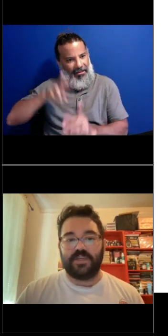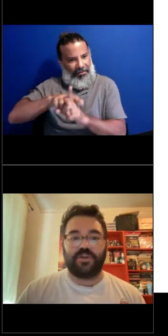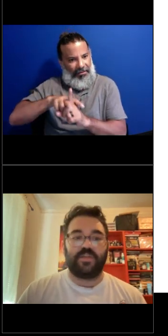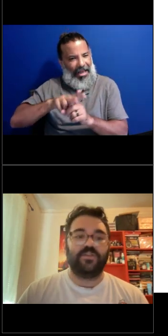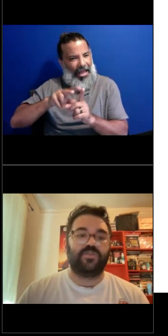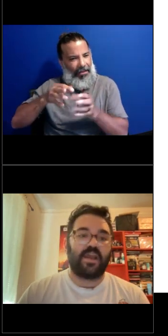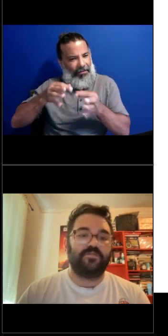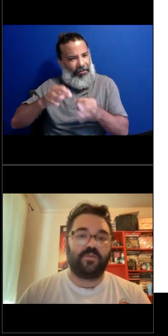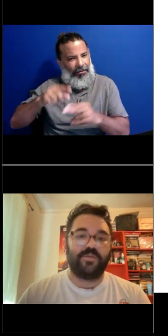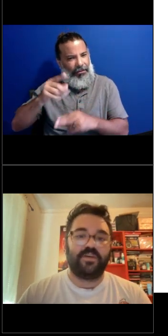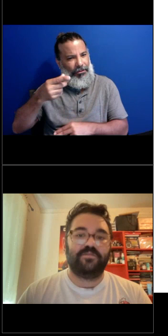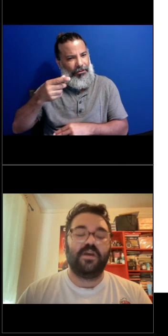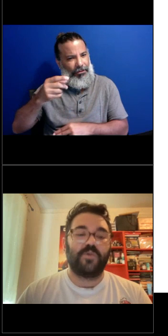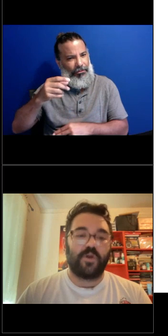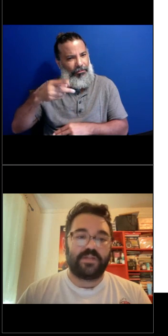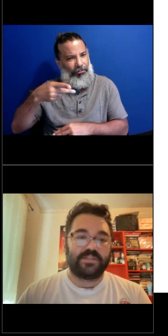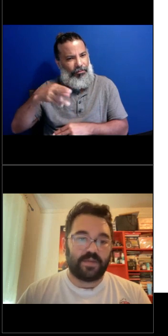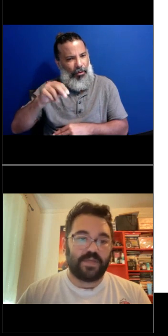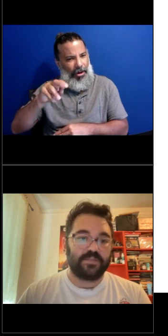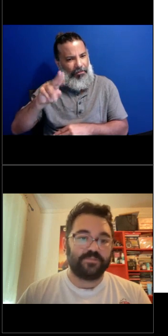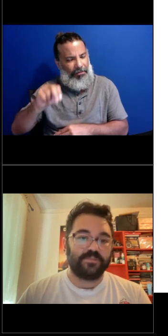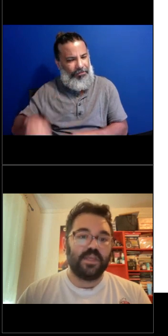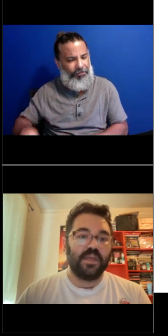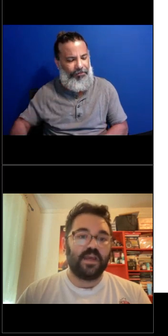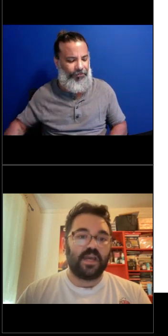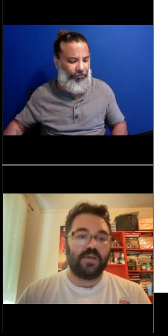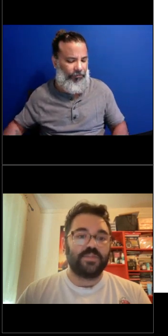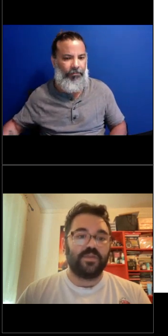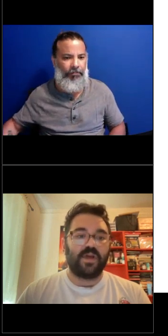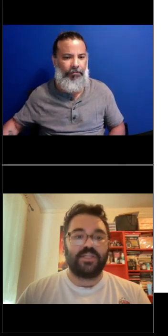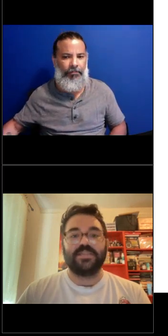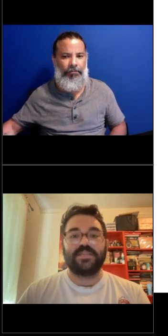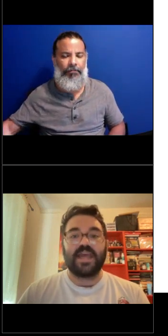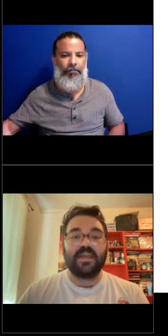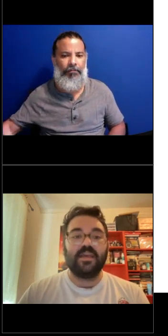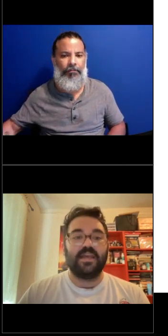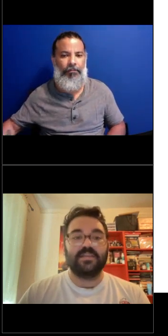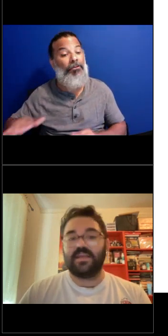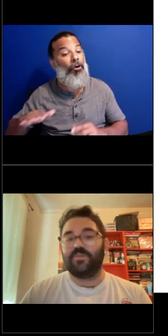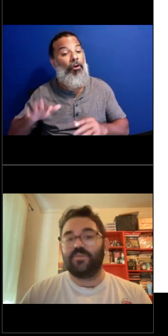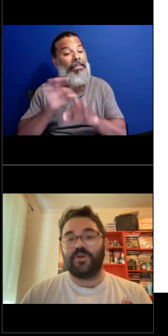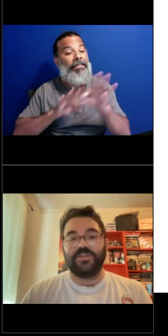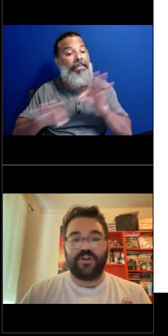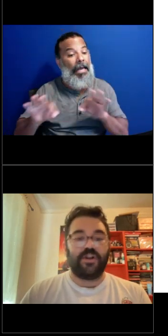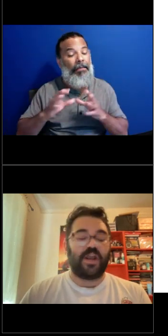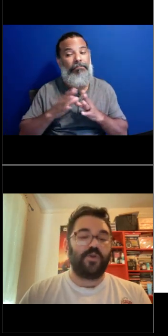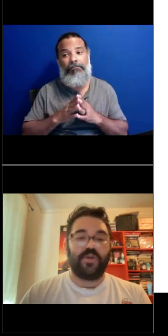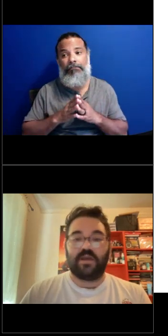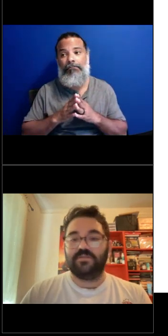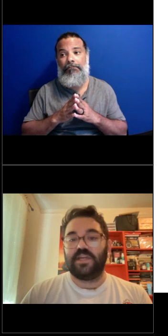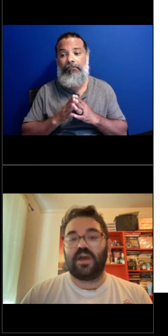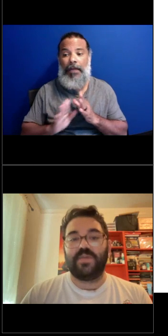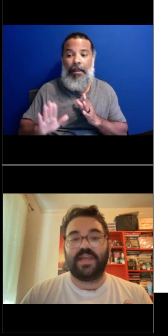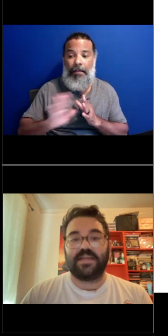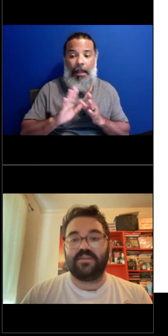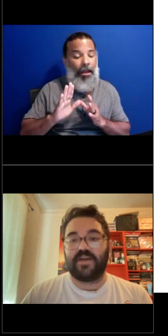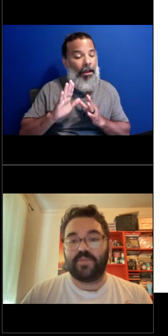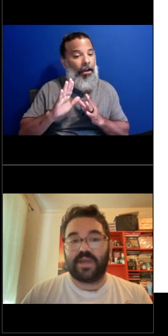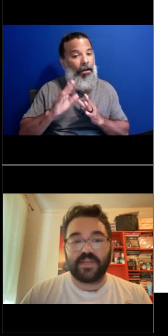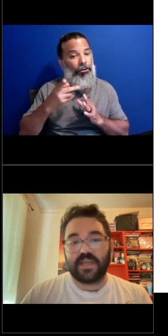predominant feature that drive normative pronoun assignment. So the logic instead is that a person's gender and pronouns cannot